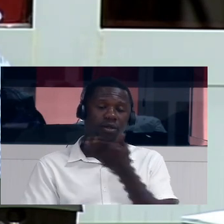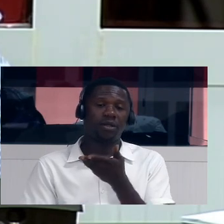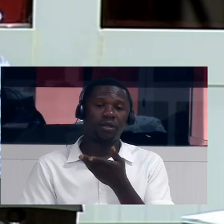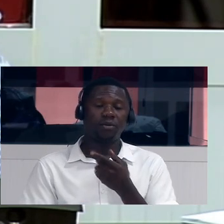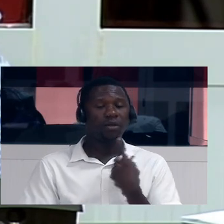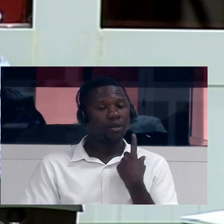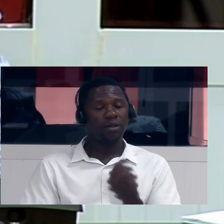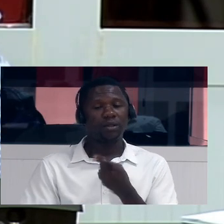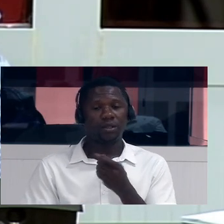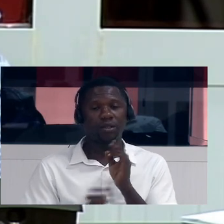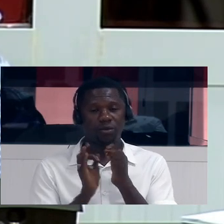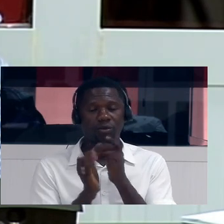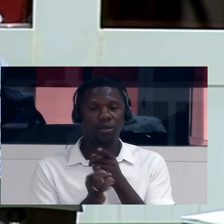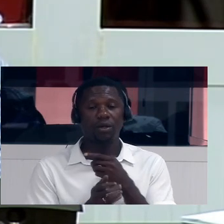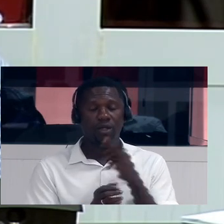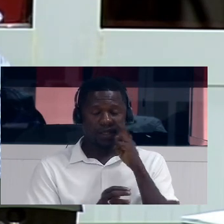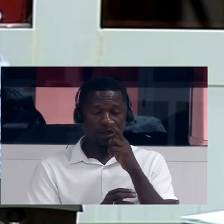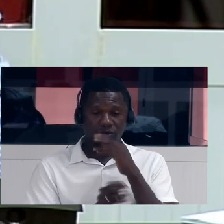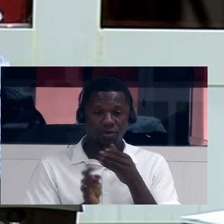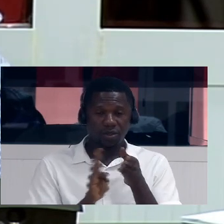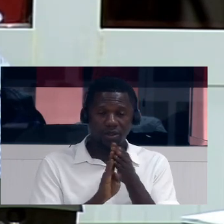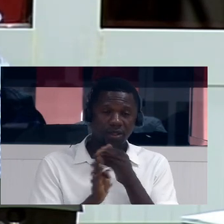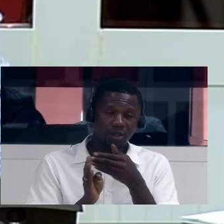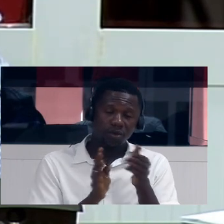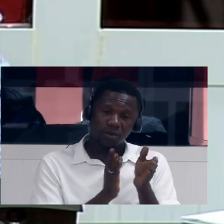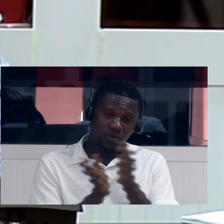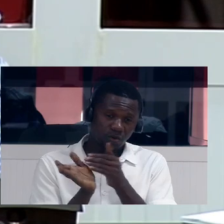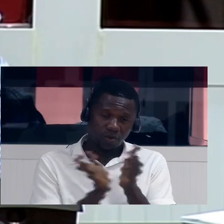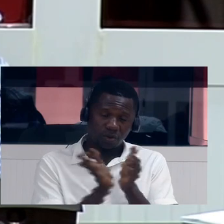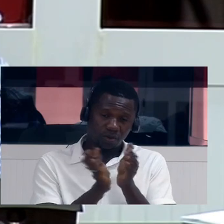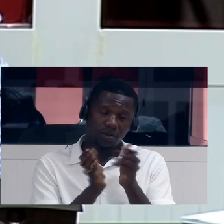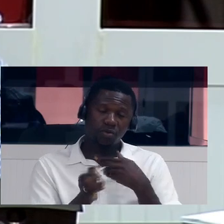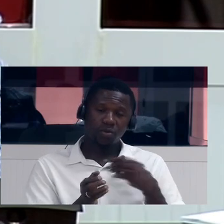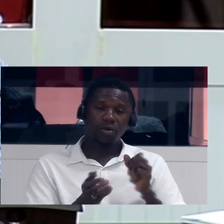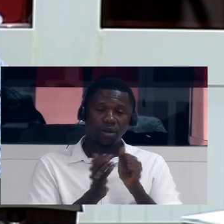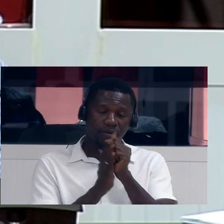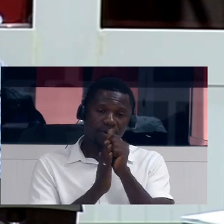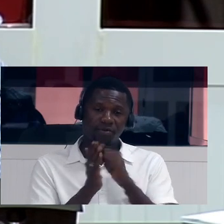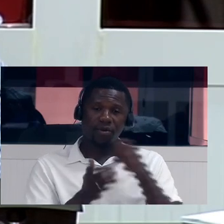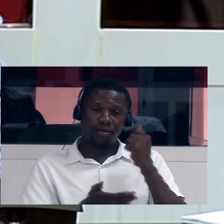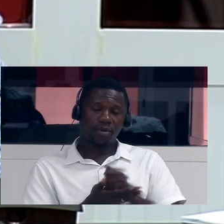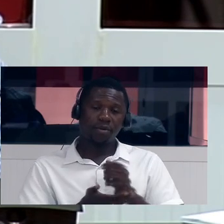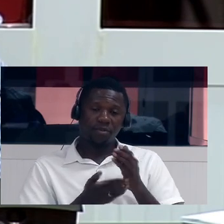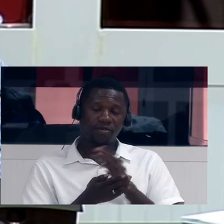said to you, I tried to encourage them to apply for a permit before I left for the airport.